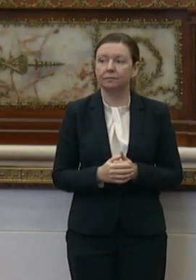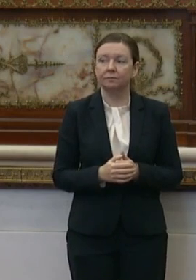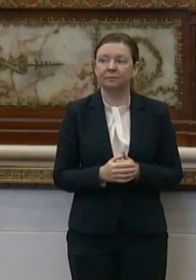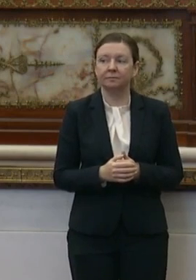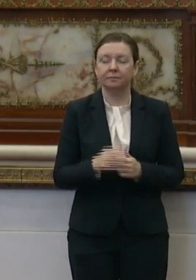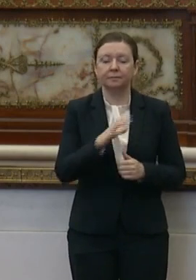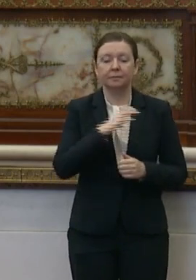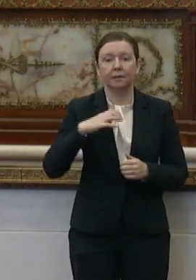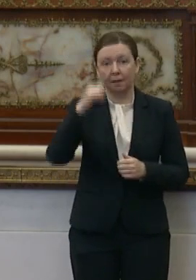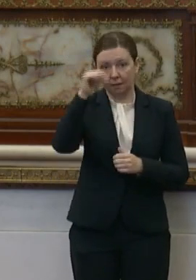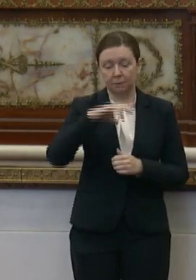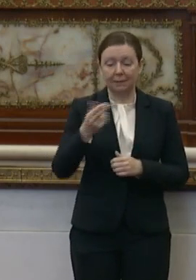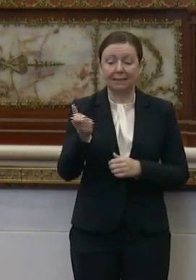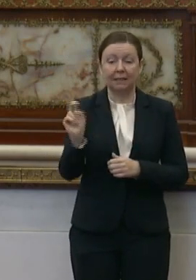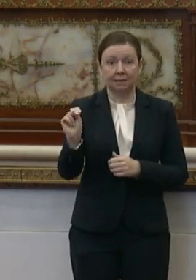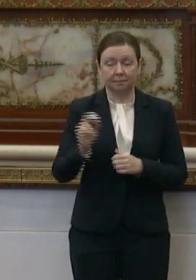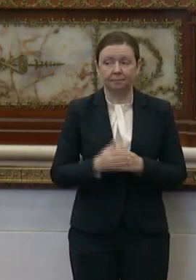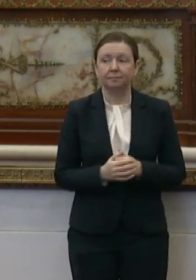Councilman Heenan?